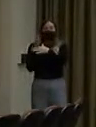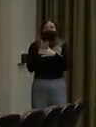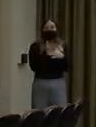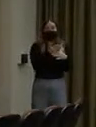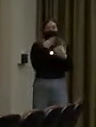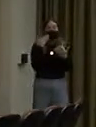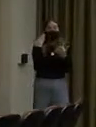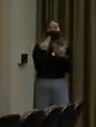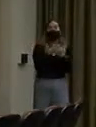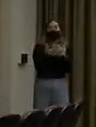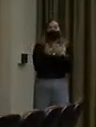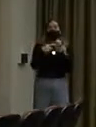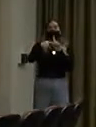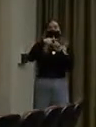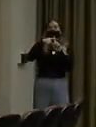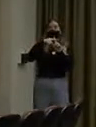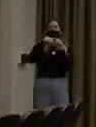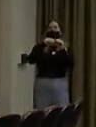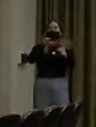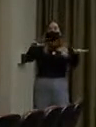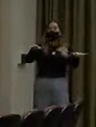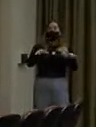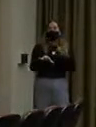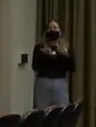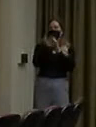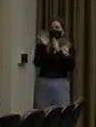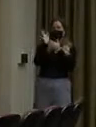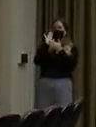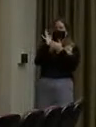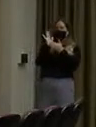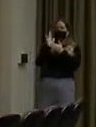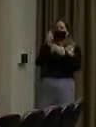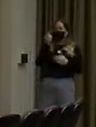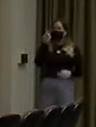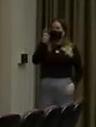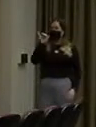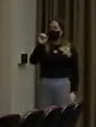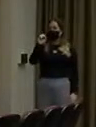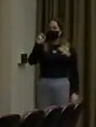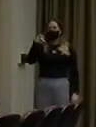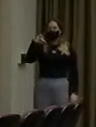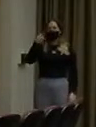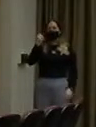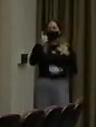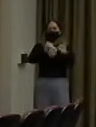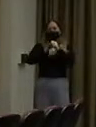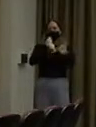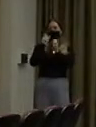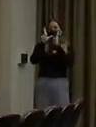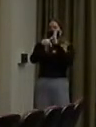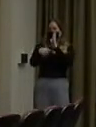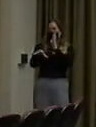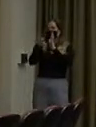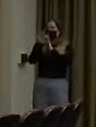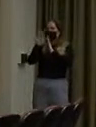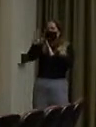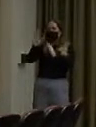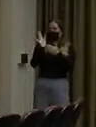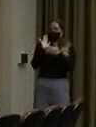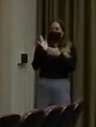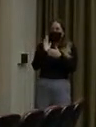I found that video of Dr. Sopo a year and a half later, but to see one of our